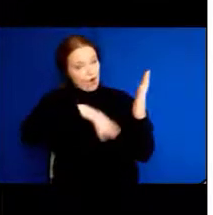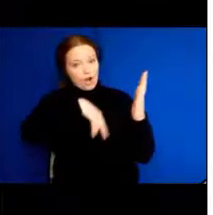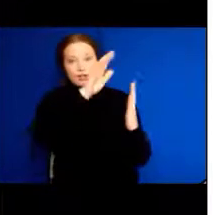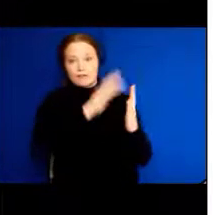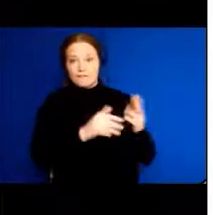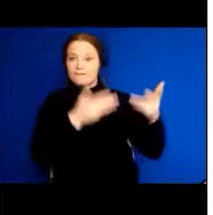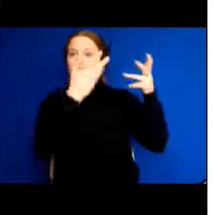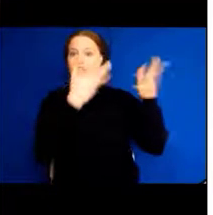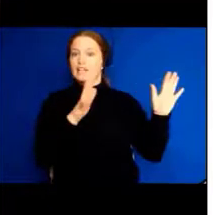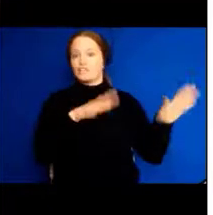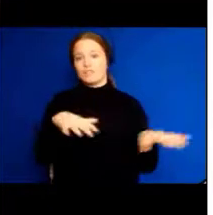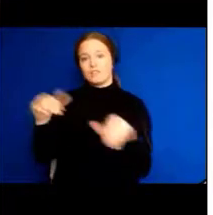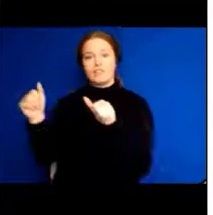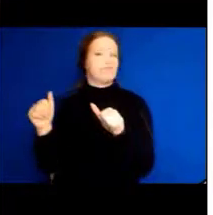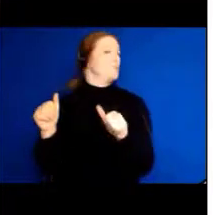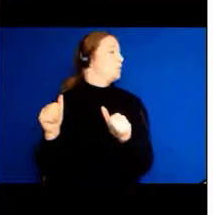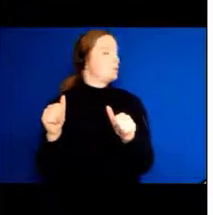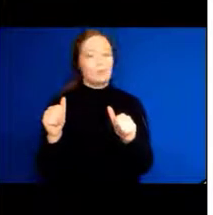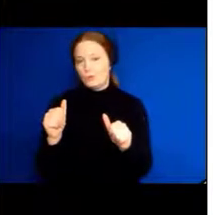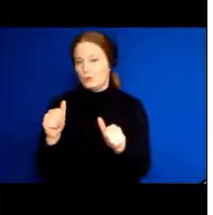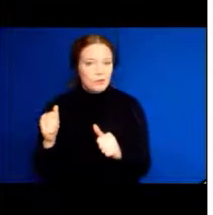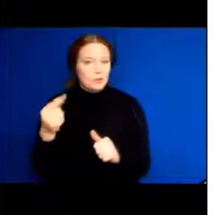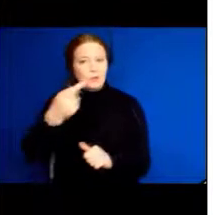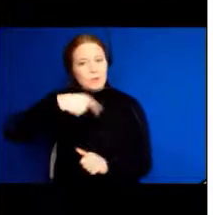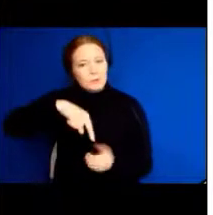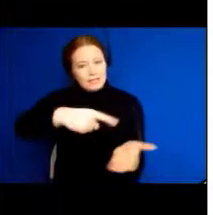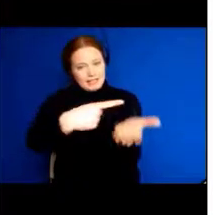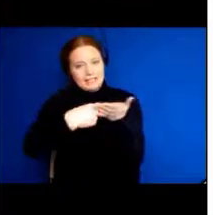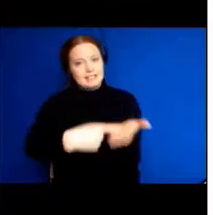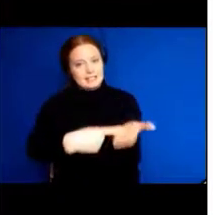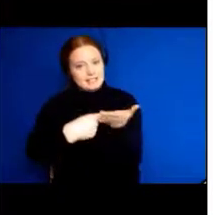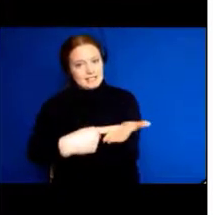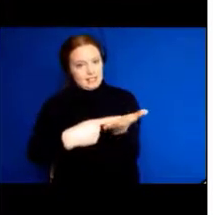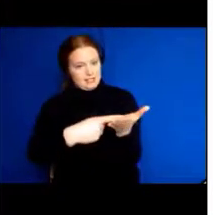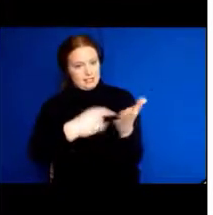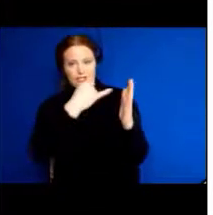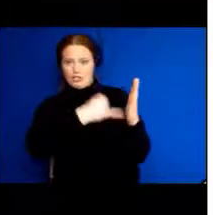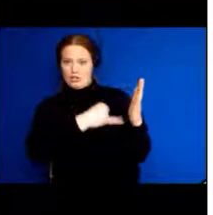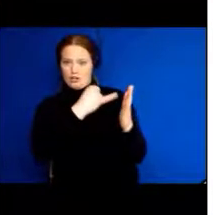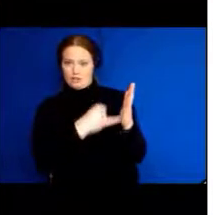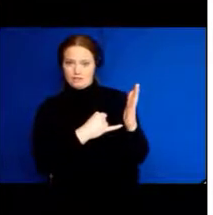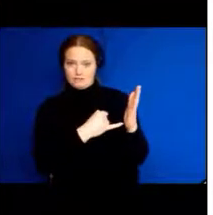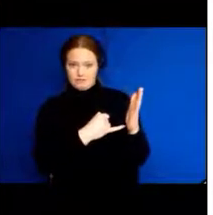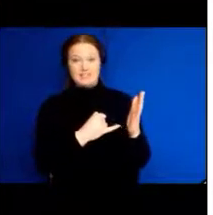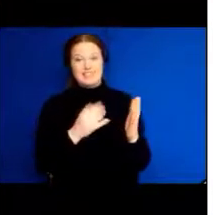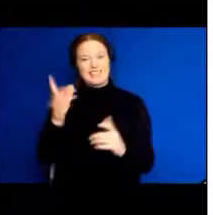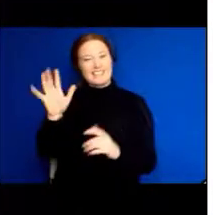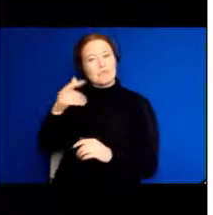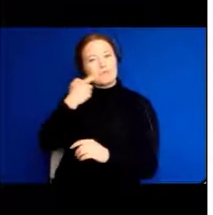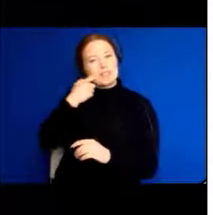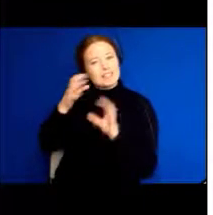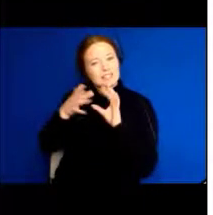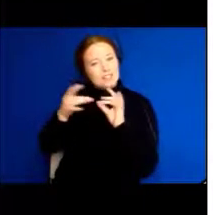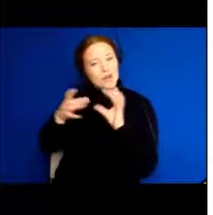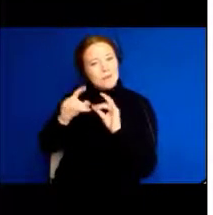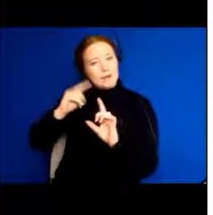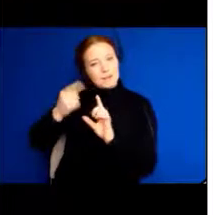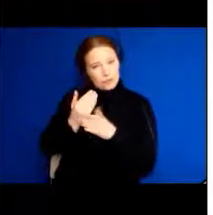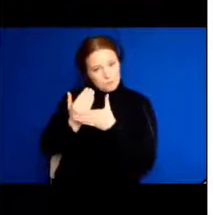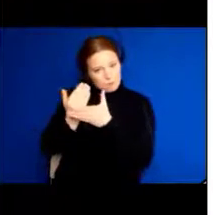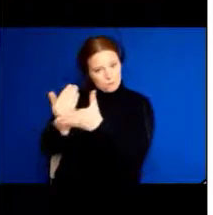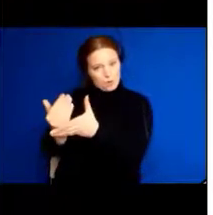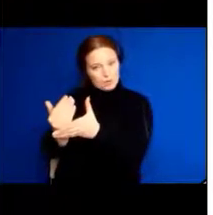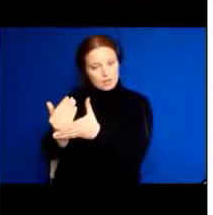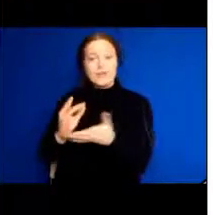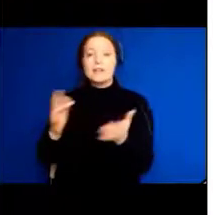you know, sometimes it's not until you've made something and you look at it again or you start to tell someone else about it